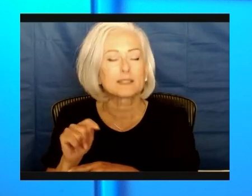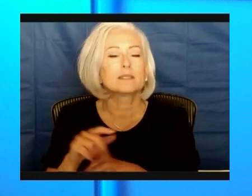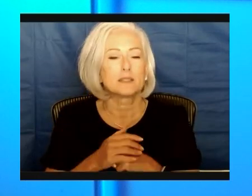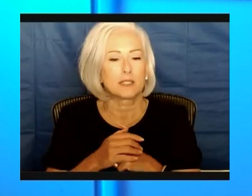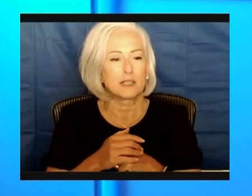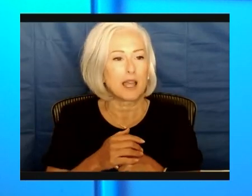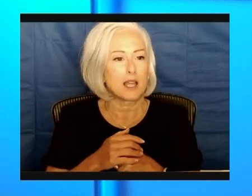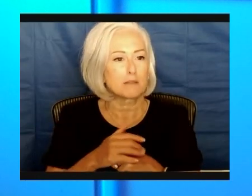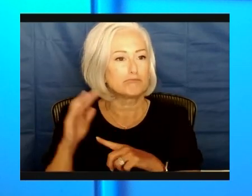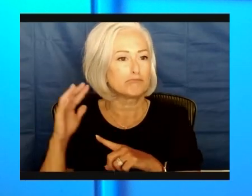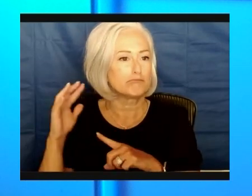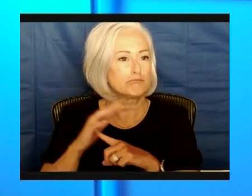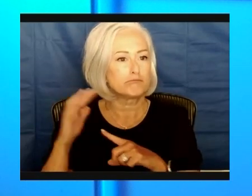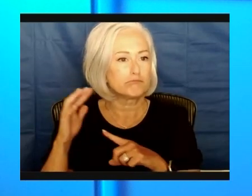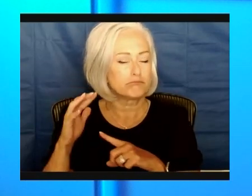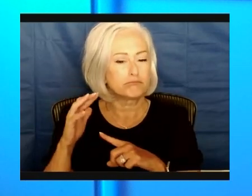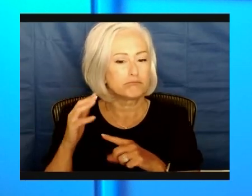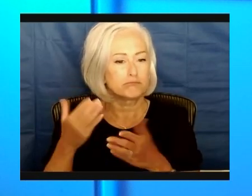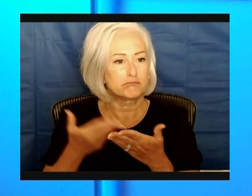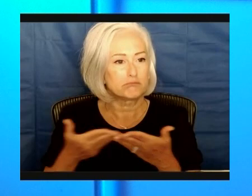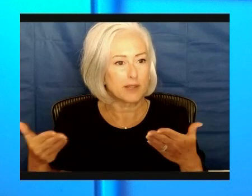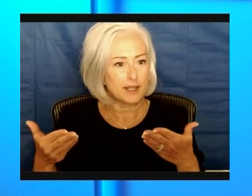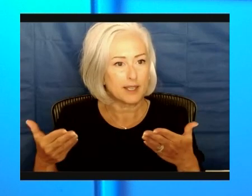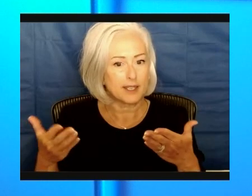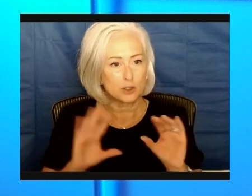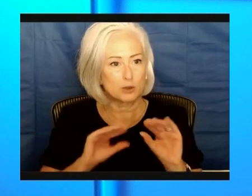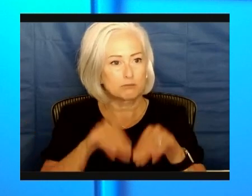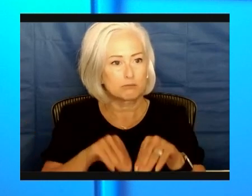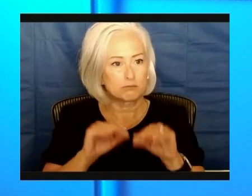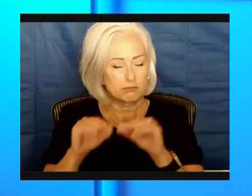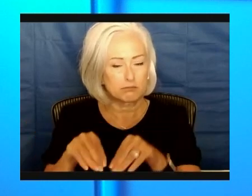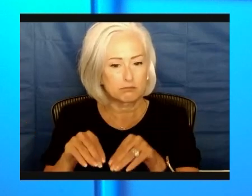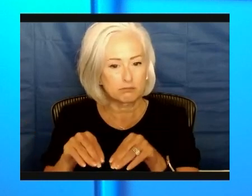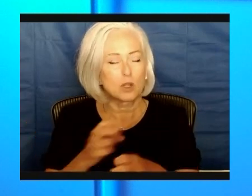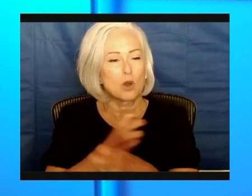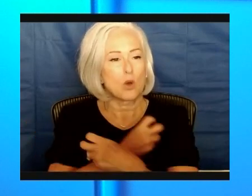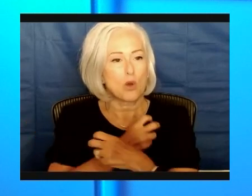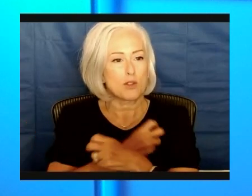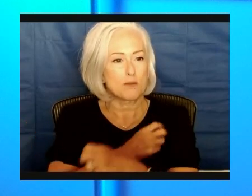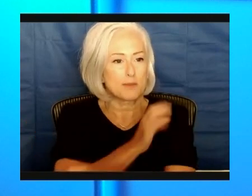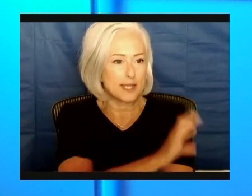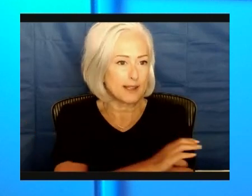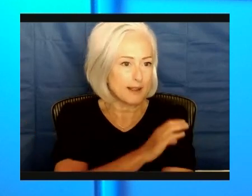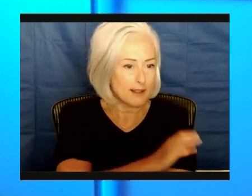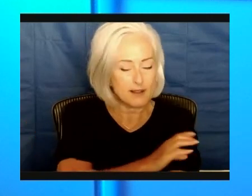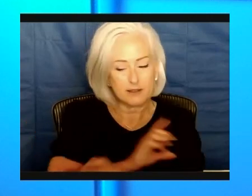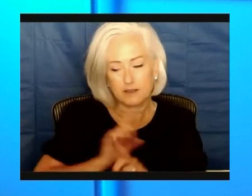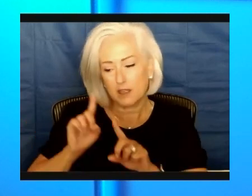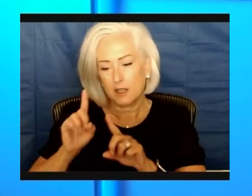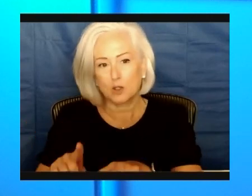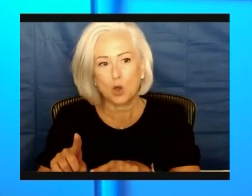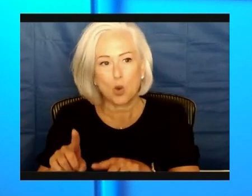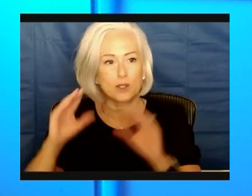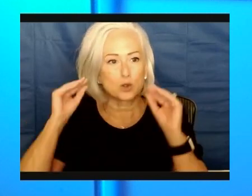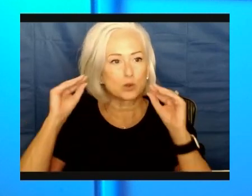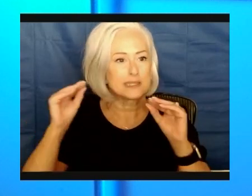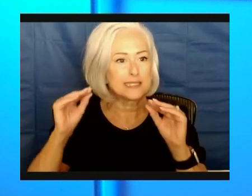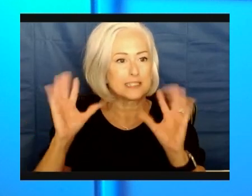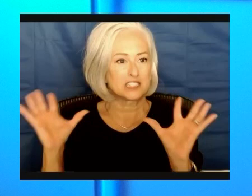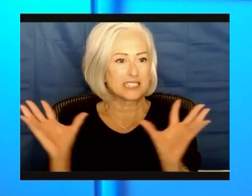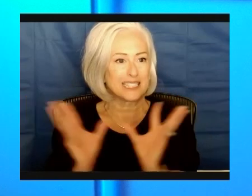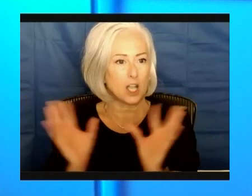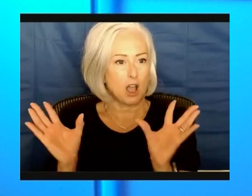in outpatient service clinics and attending in teaching conference, lectures, and sharing